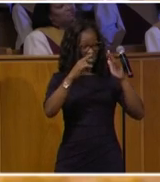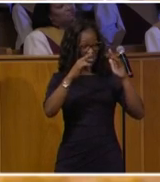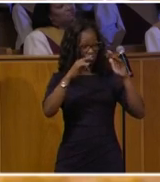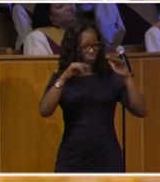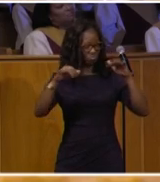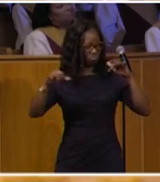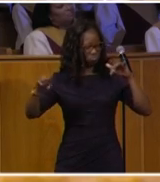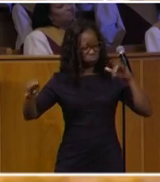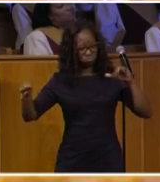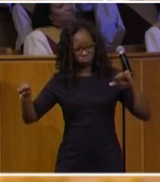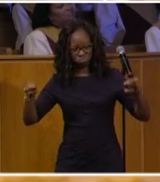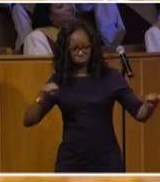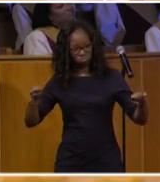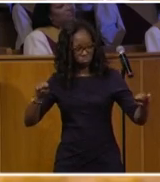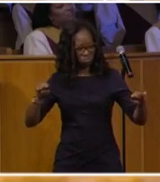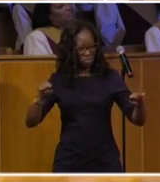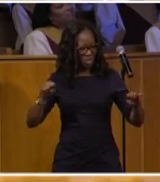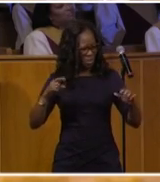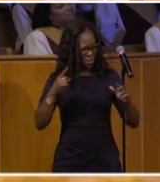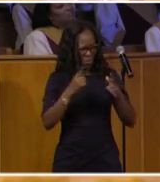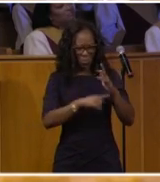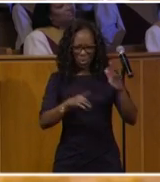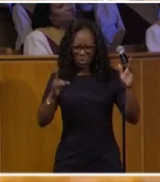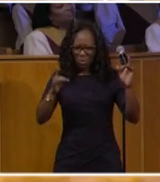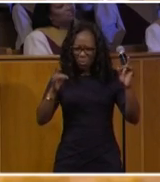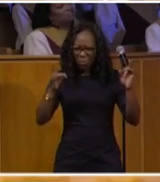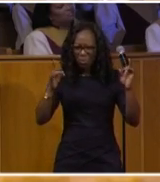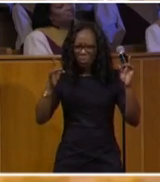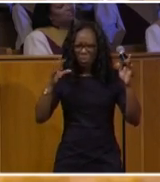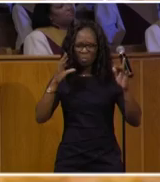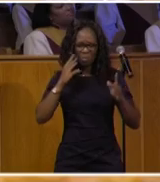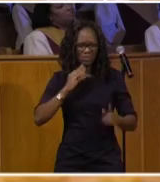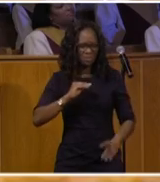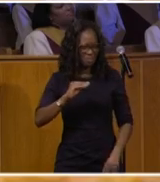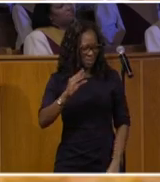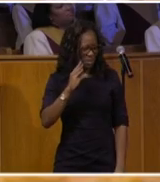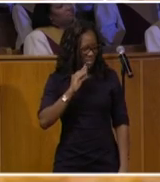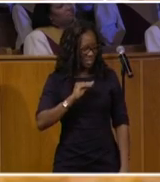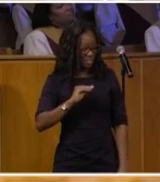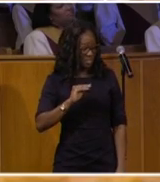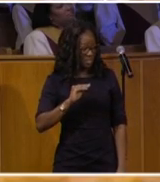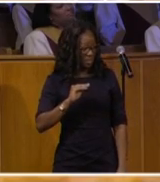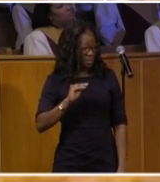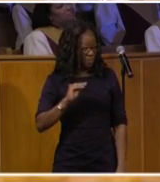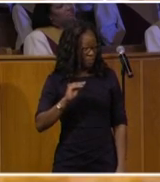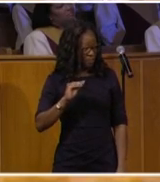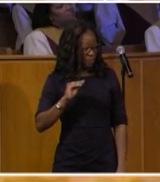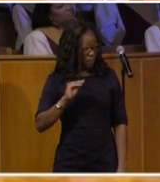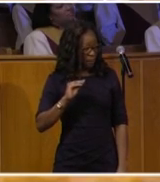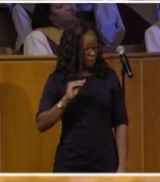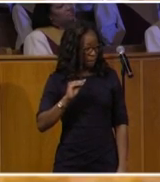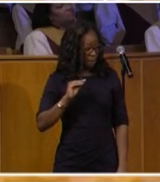shake. What a horrible experience. It